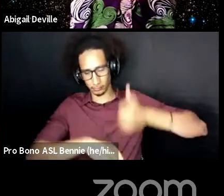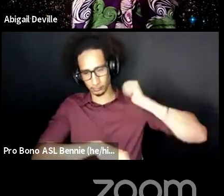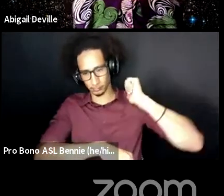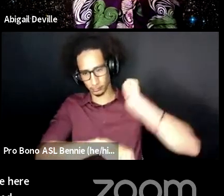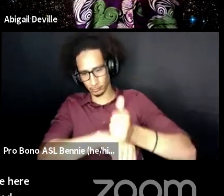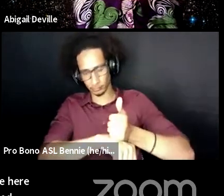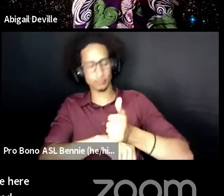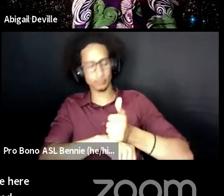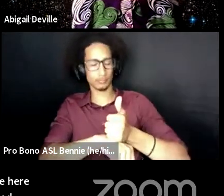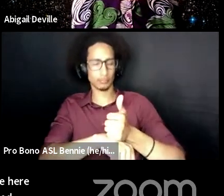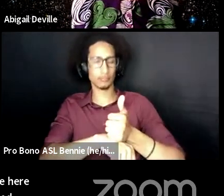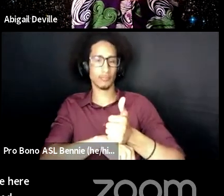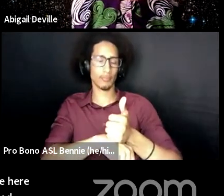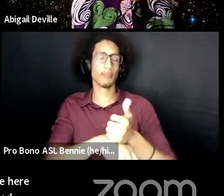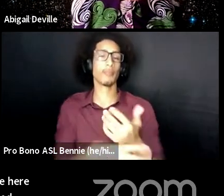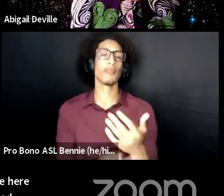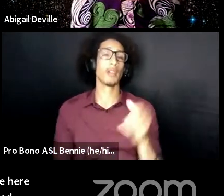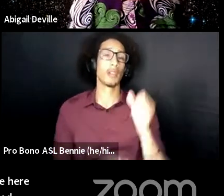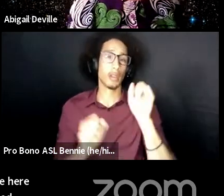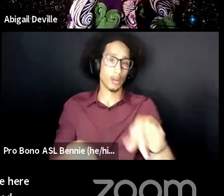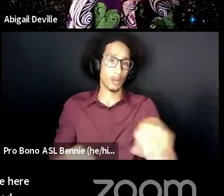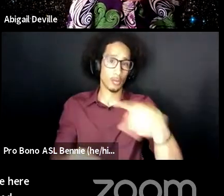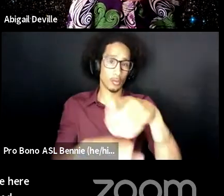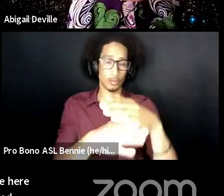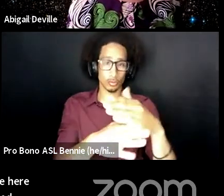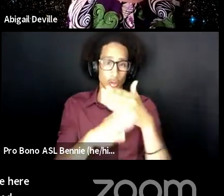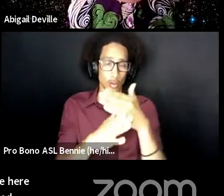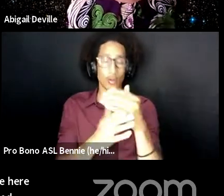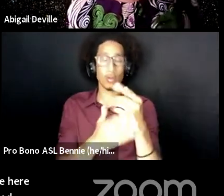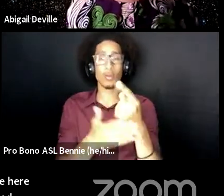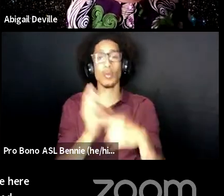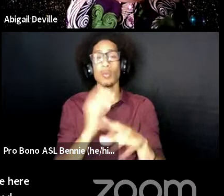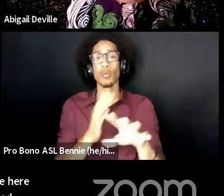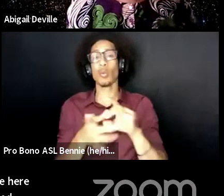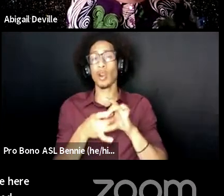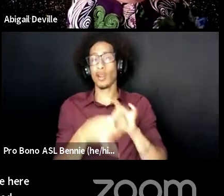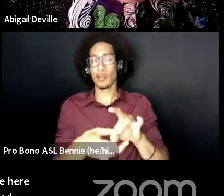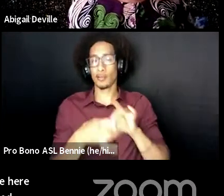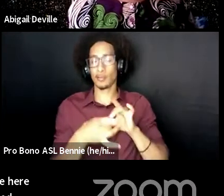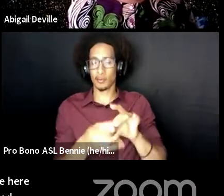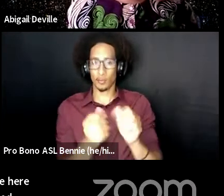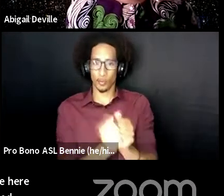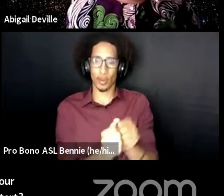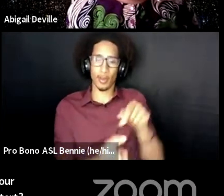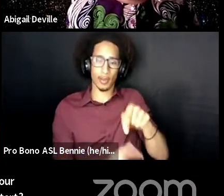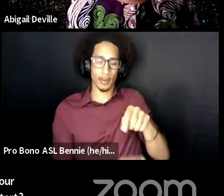scale? Abigail, would you like to start? Sure.